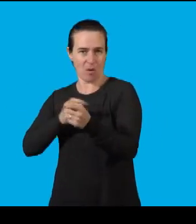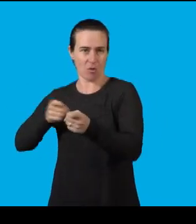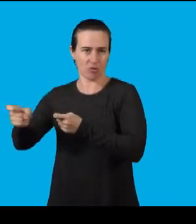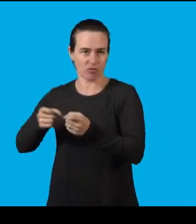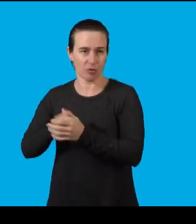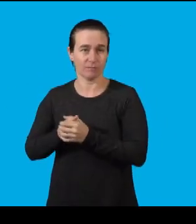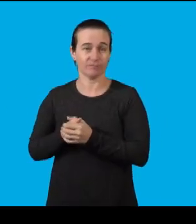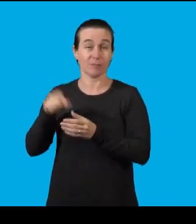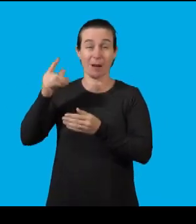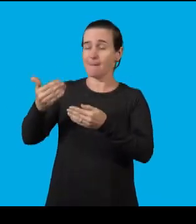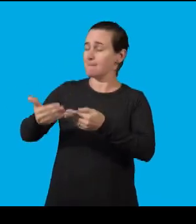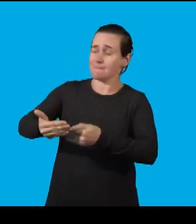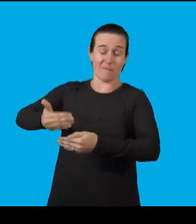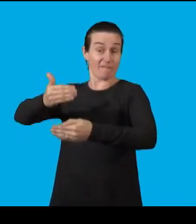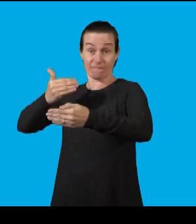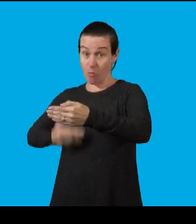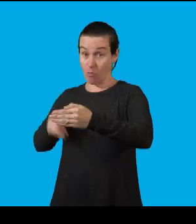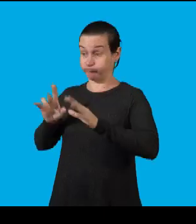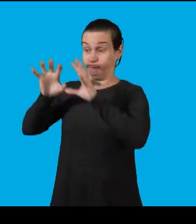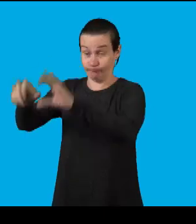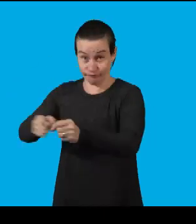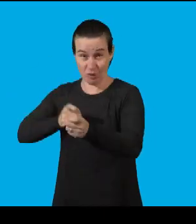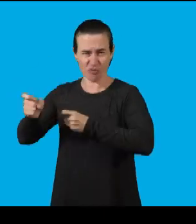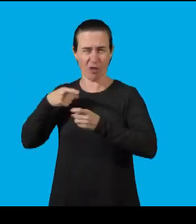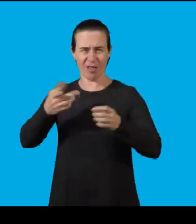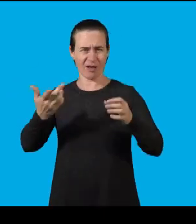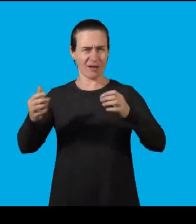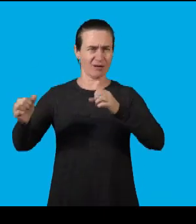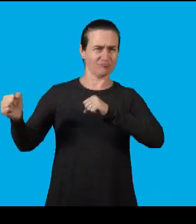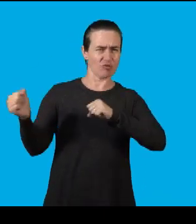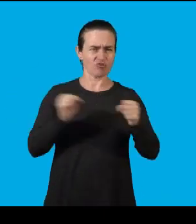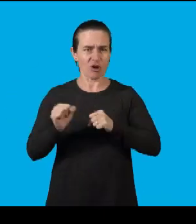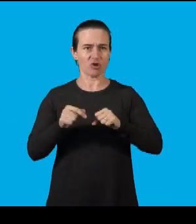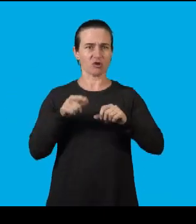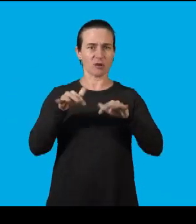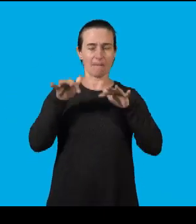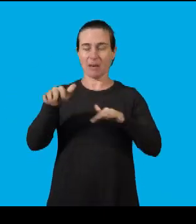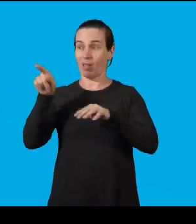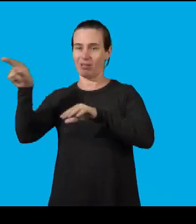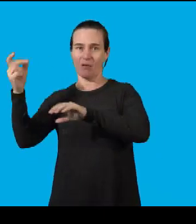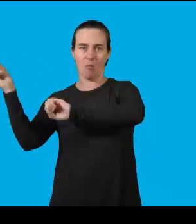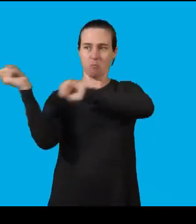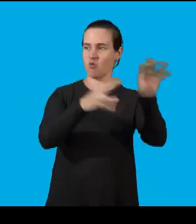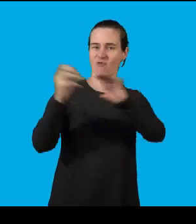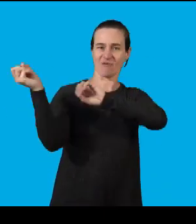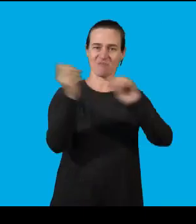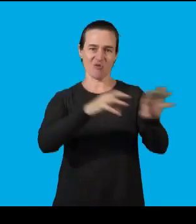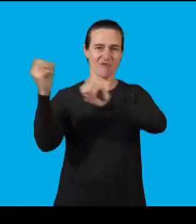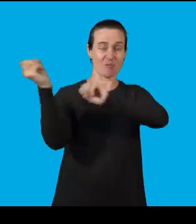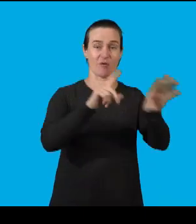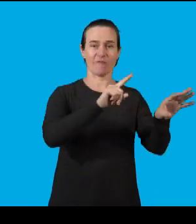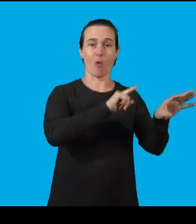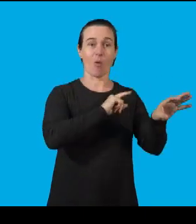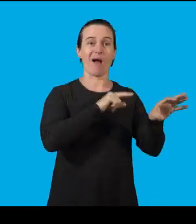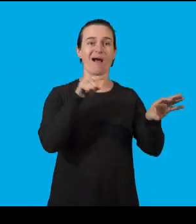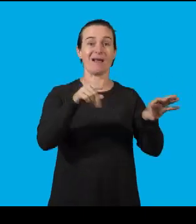took control of its zone, there was a last-minute rush of people from east to west. They feared that the Russians would